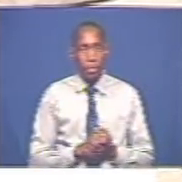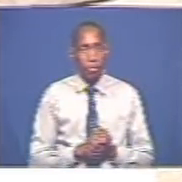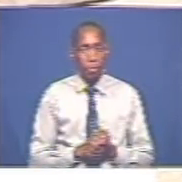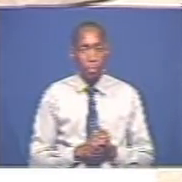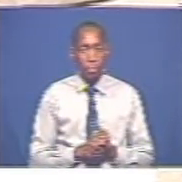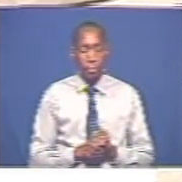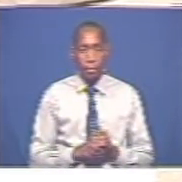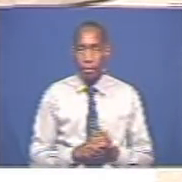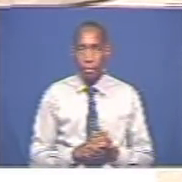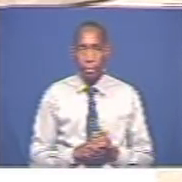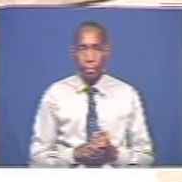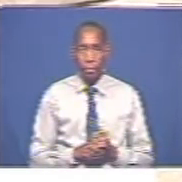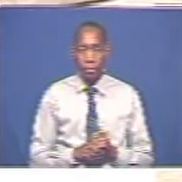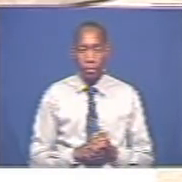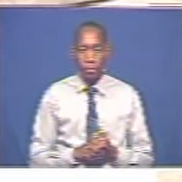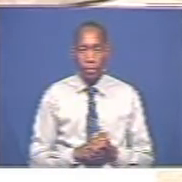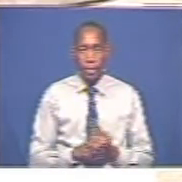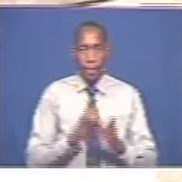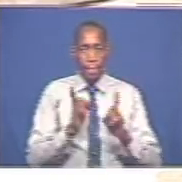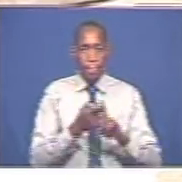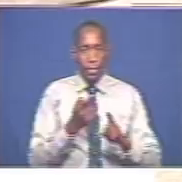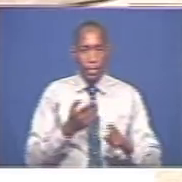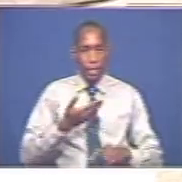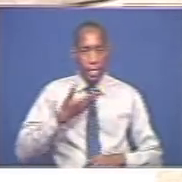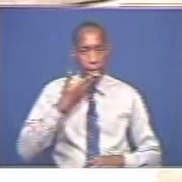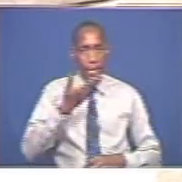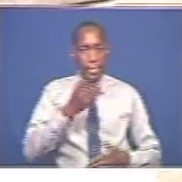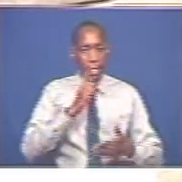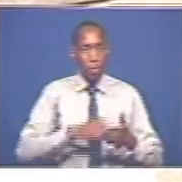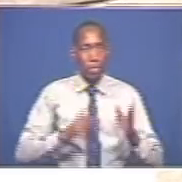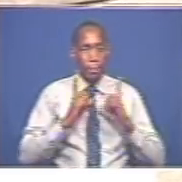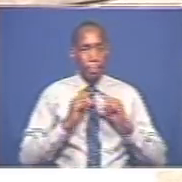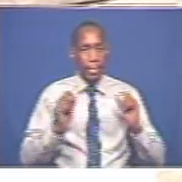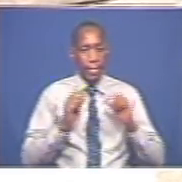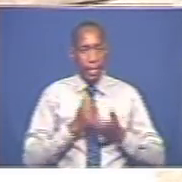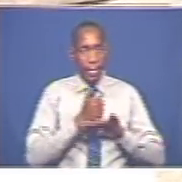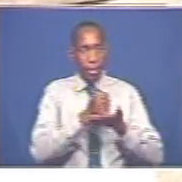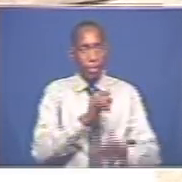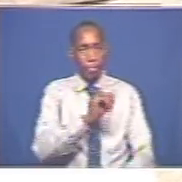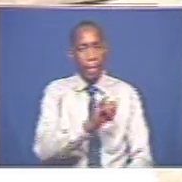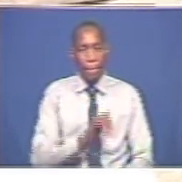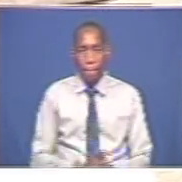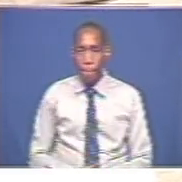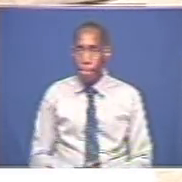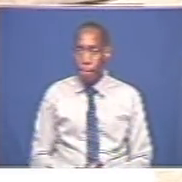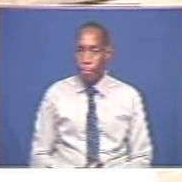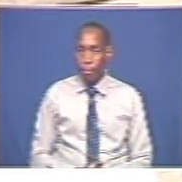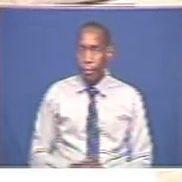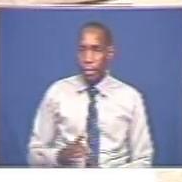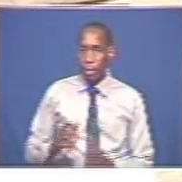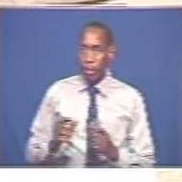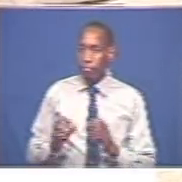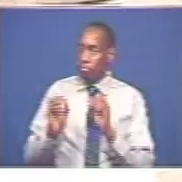a drinking problem. Yeah. So what is the first reaction of a pastor, or what do they do to help you? He said,